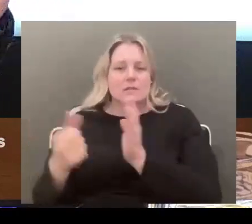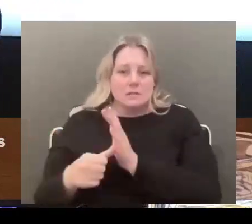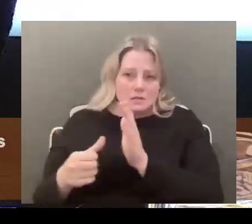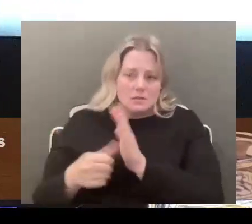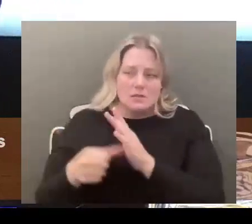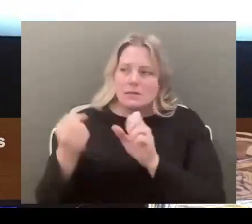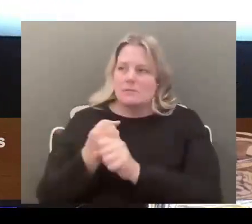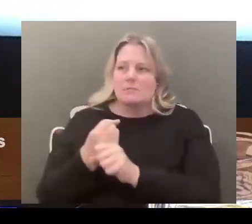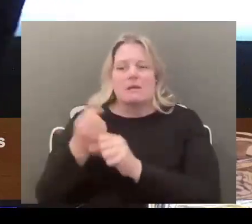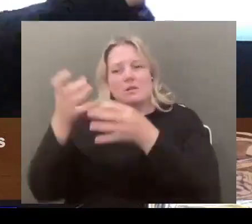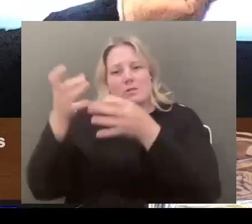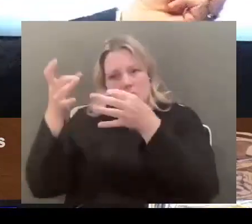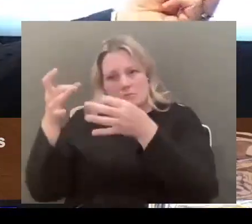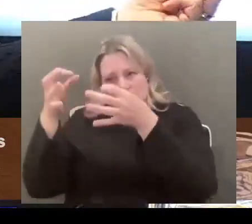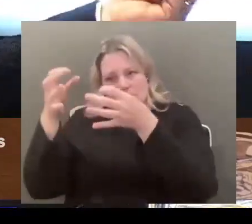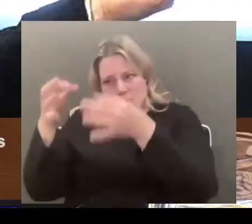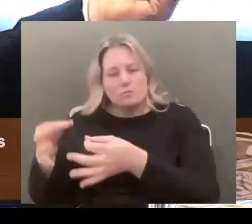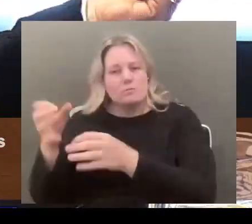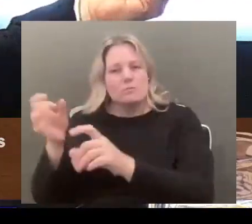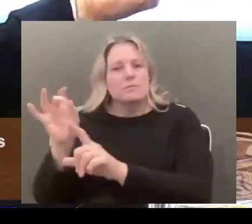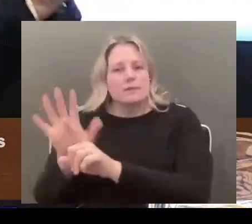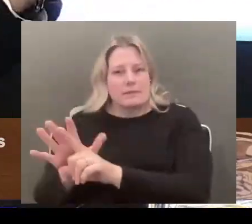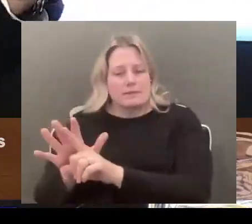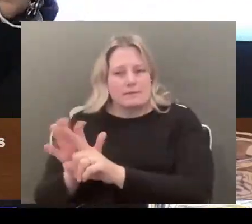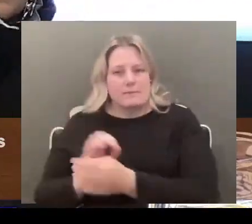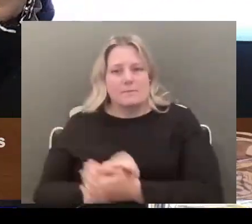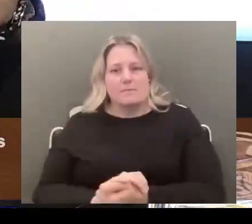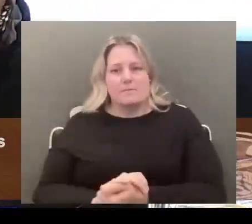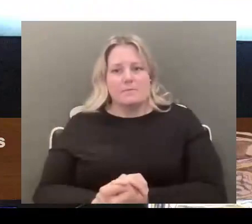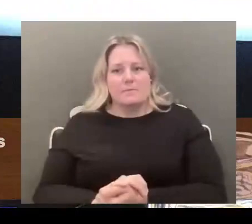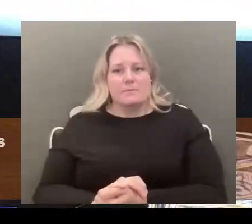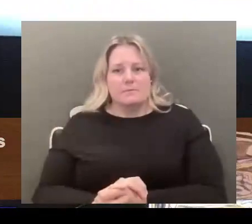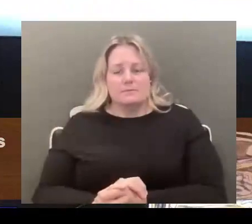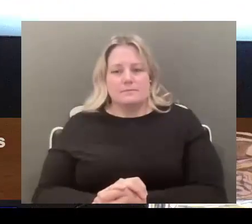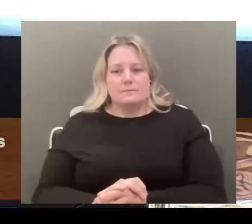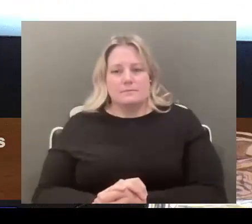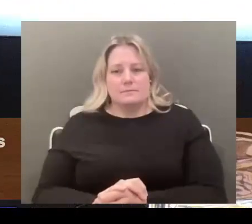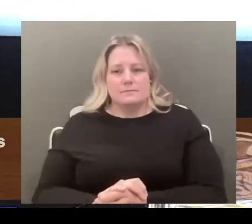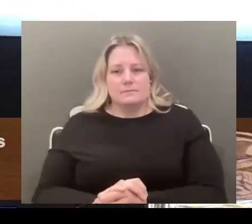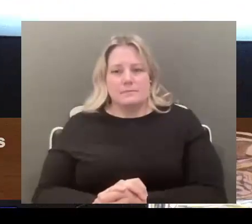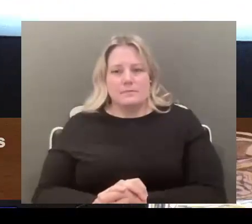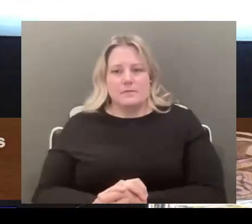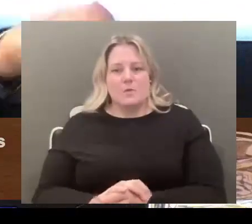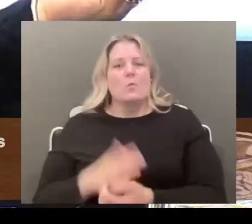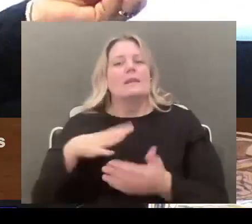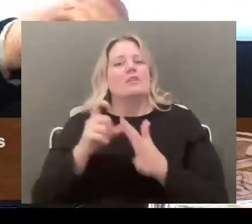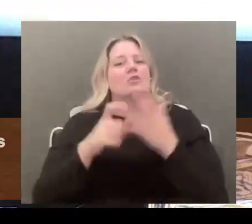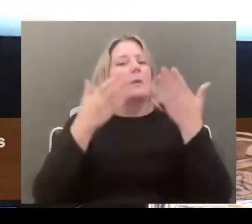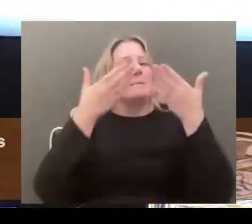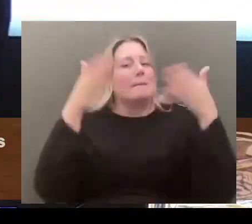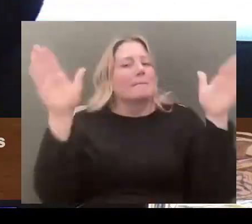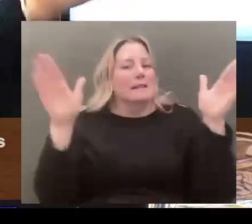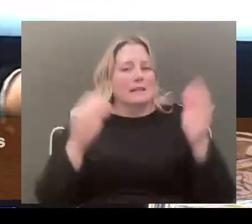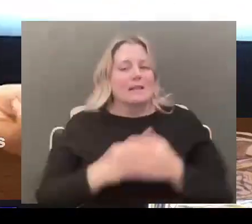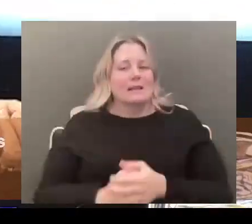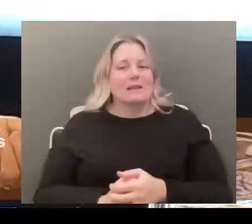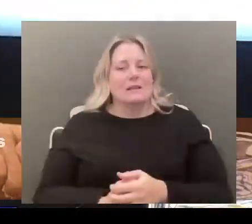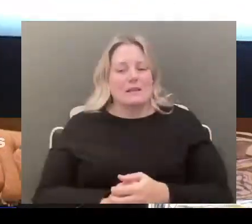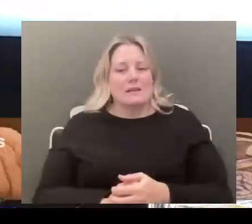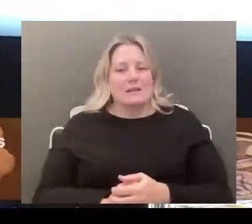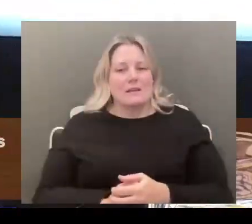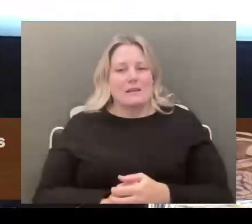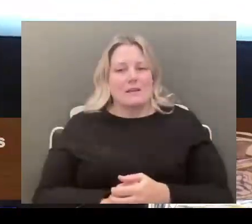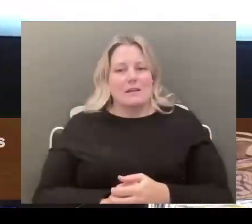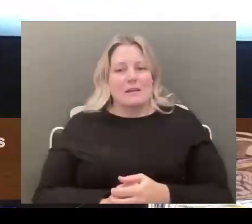yourself. But we need to do that publicly too, because people do look to leaders, and there are many leaders across all walks of